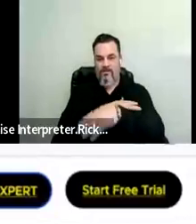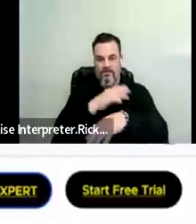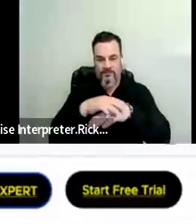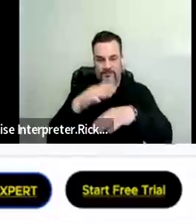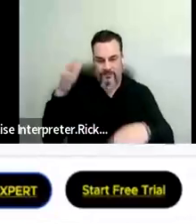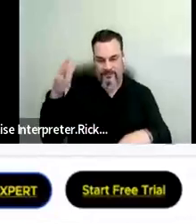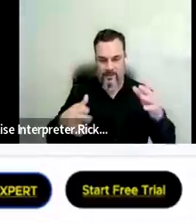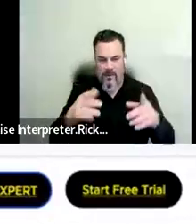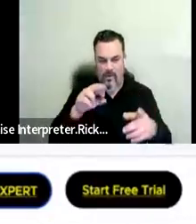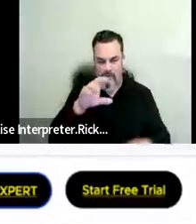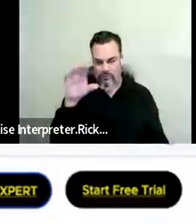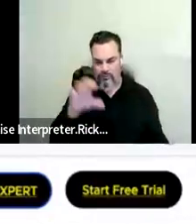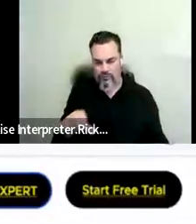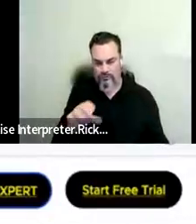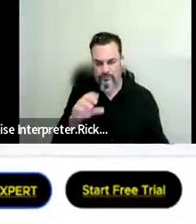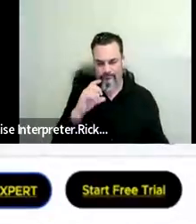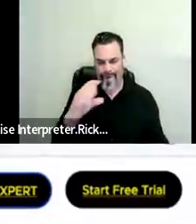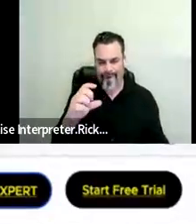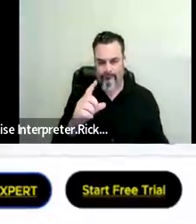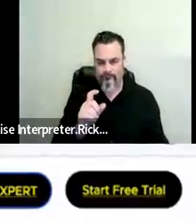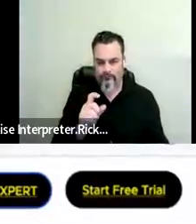your Zoom button in the way?